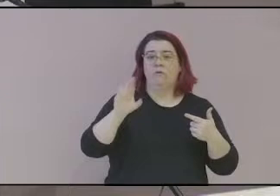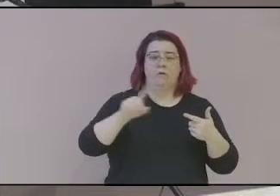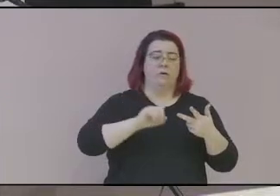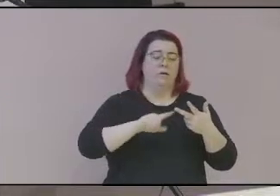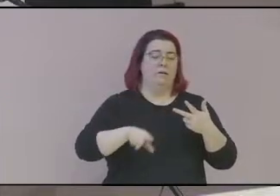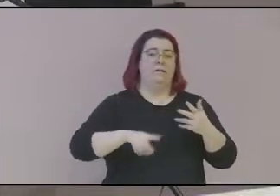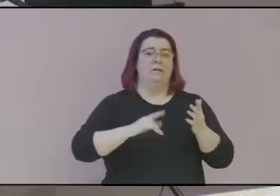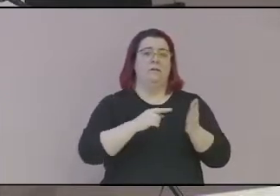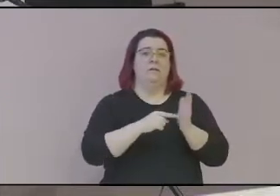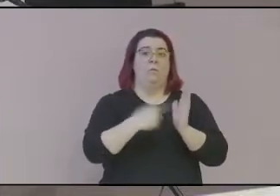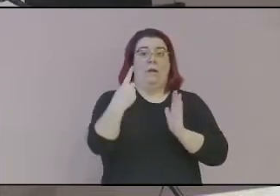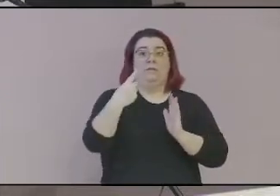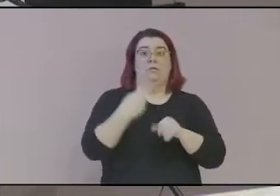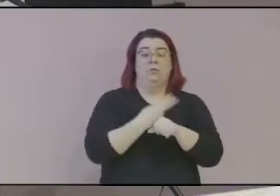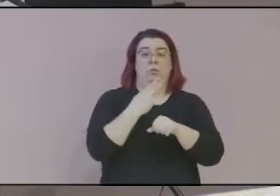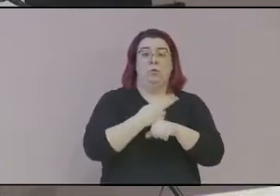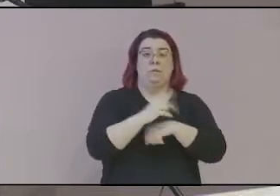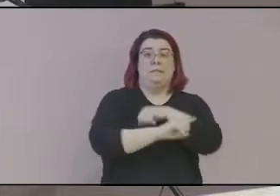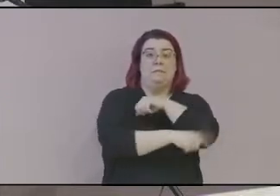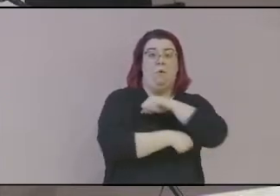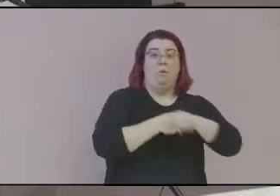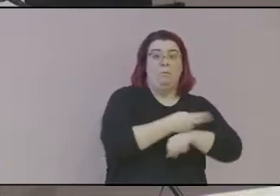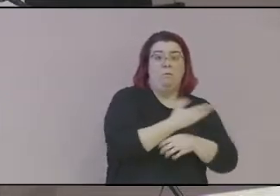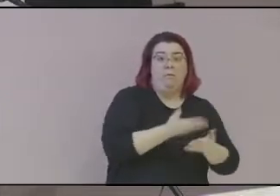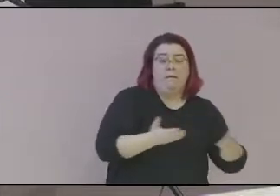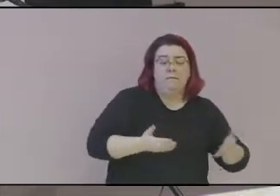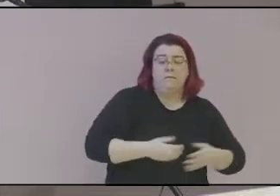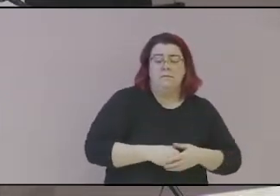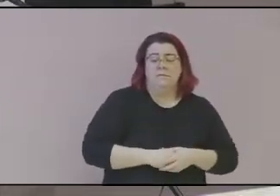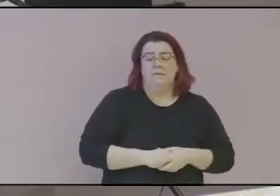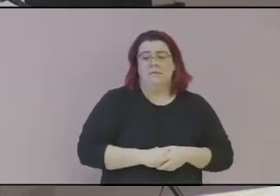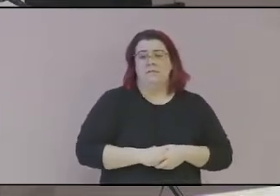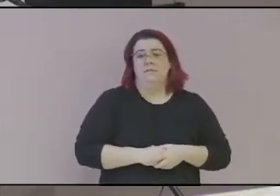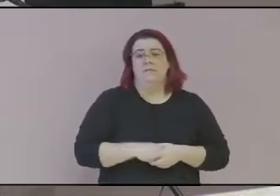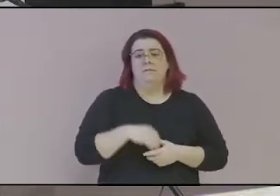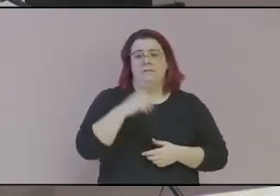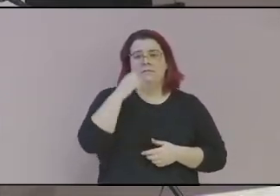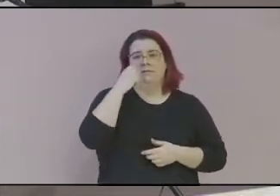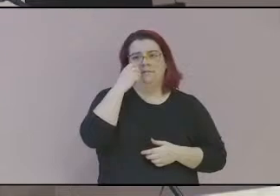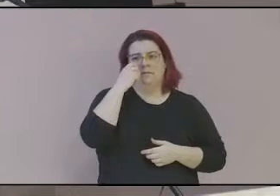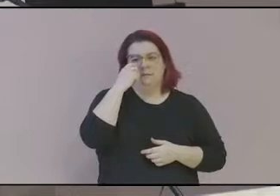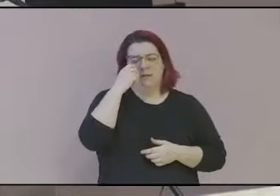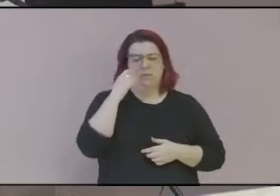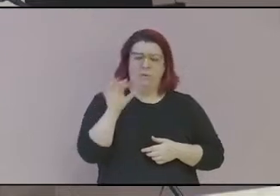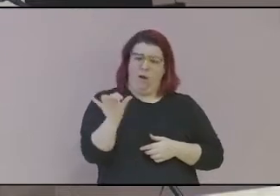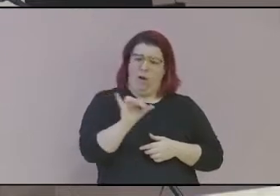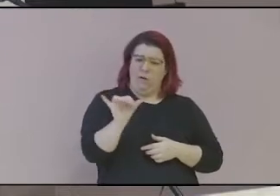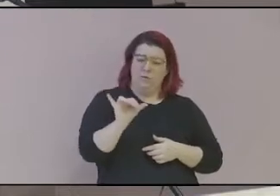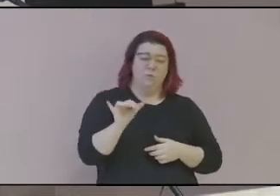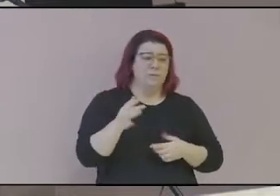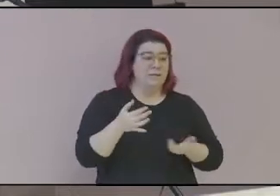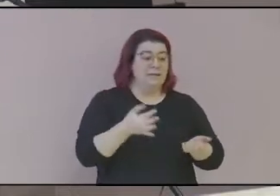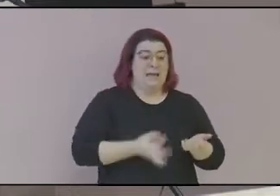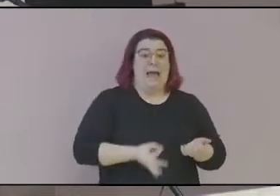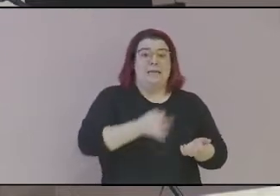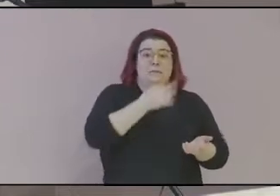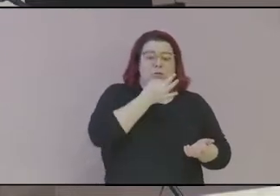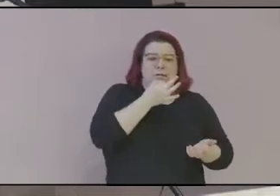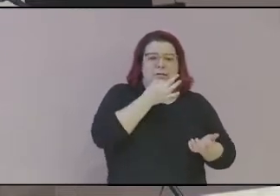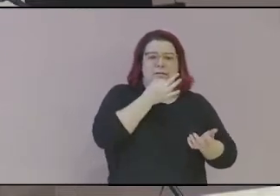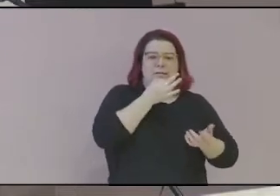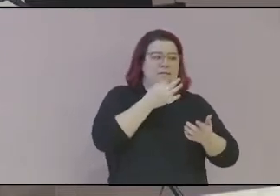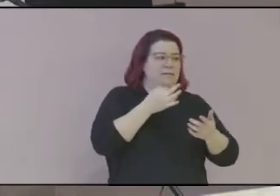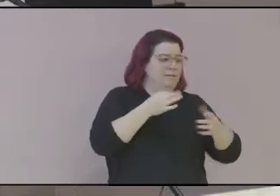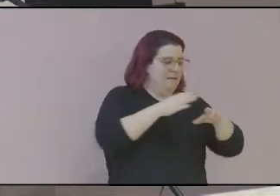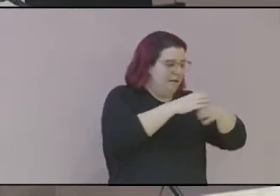oxygen itself. The question remains as to how disability expertise might be extended to